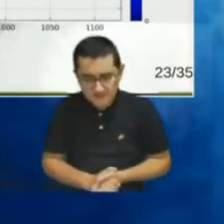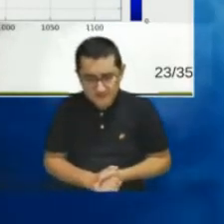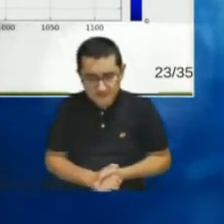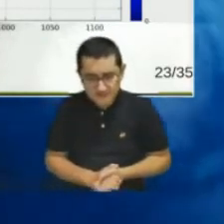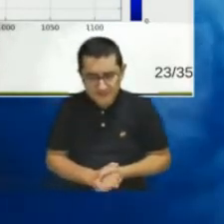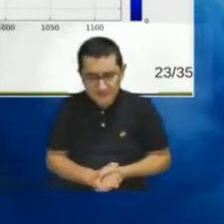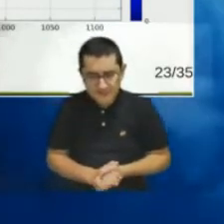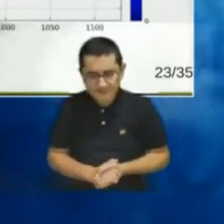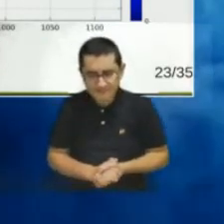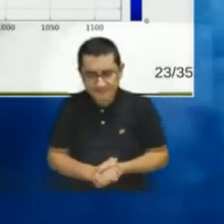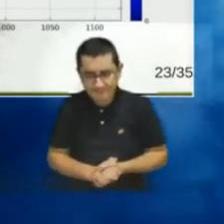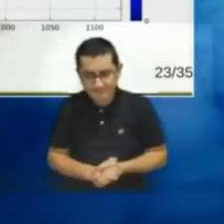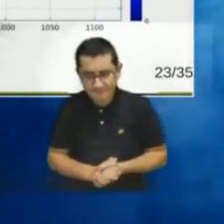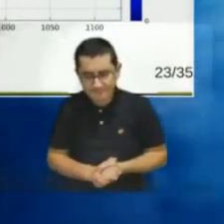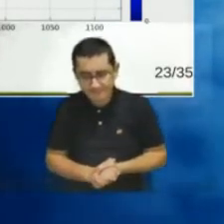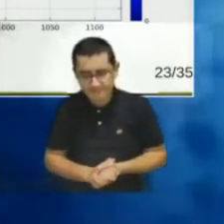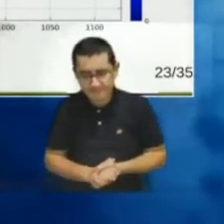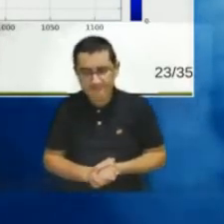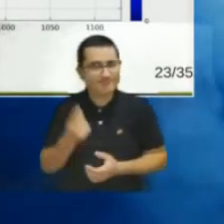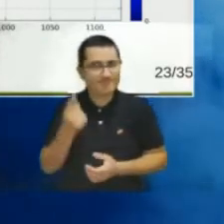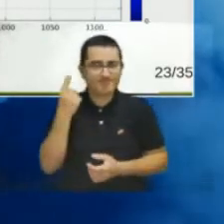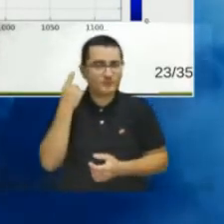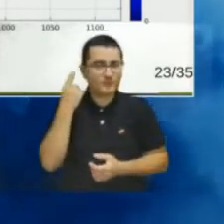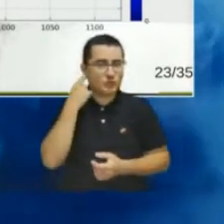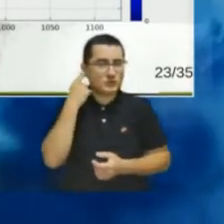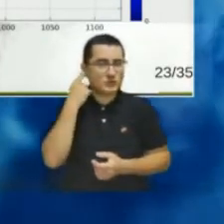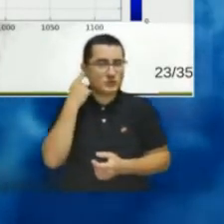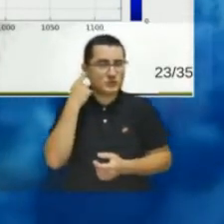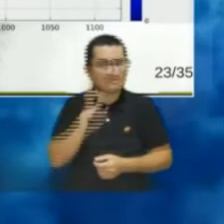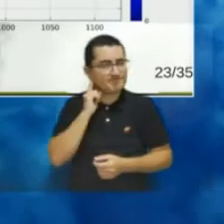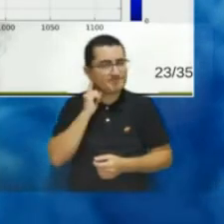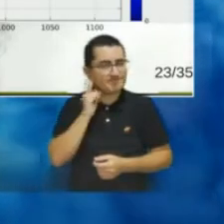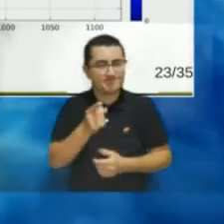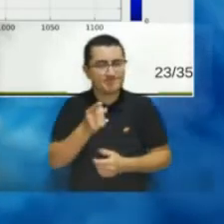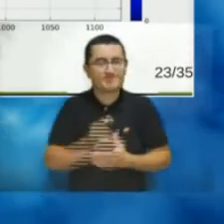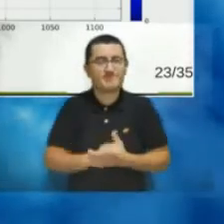need to improve. Our probe is not the ideal one in the action,